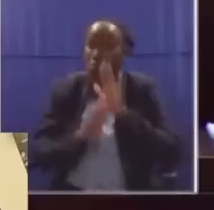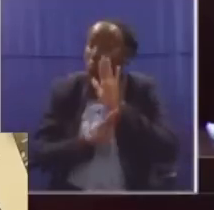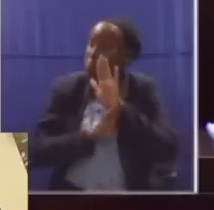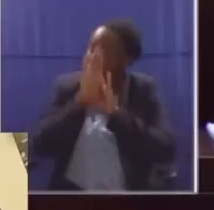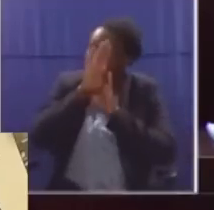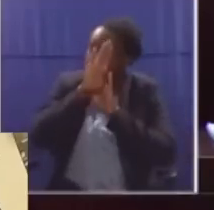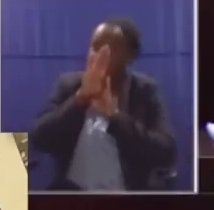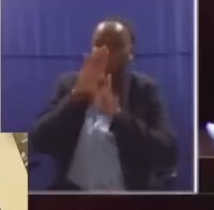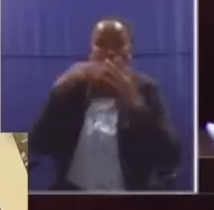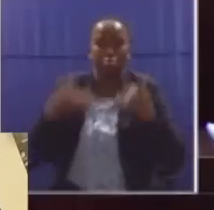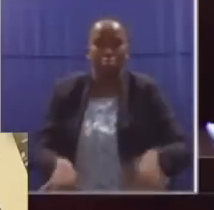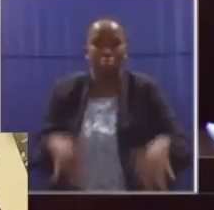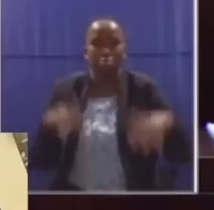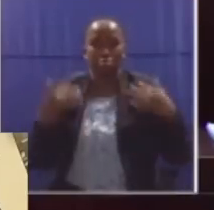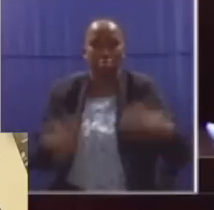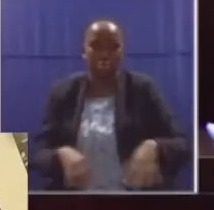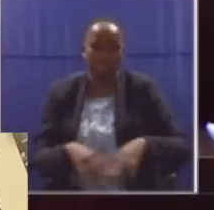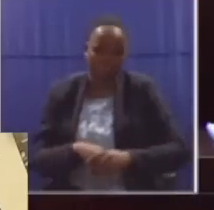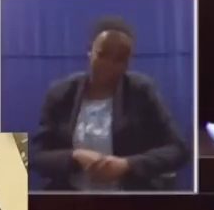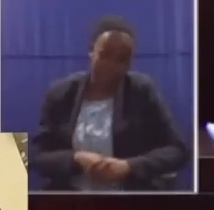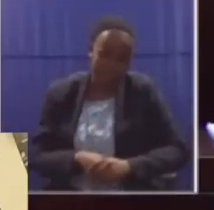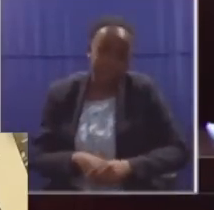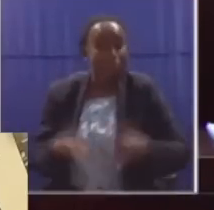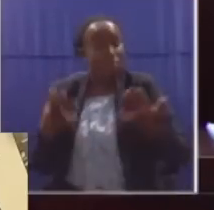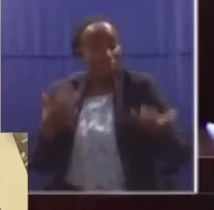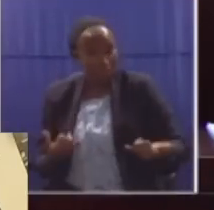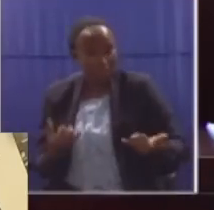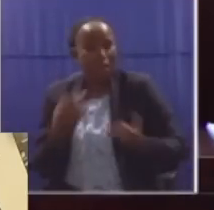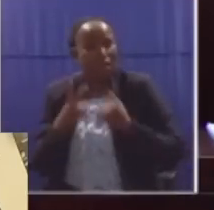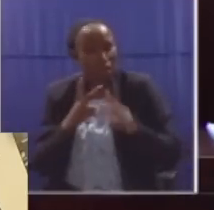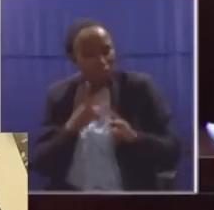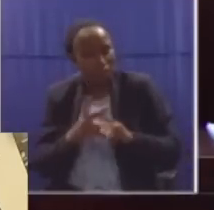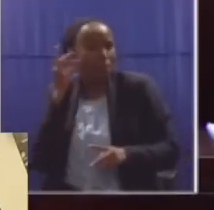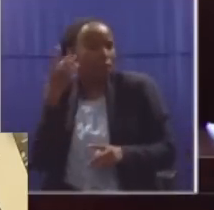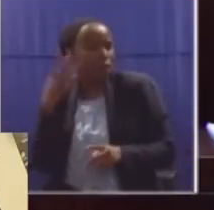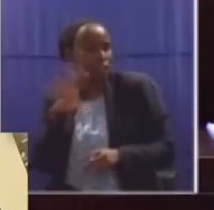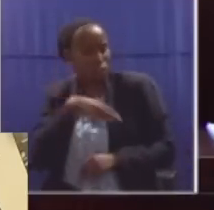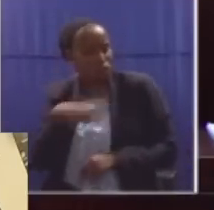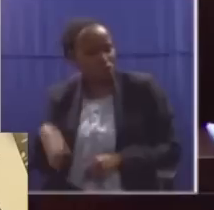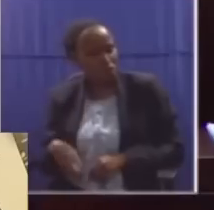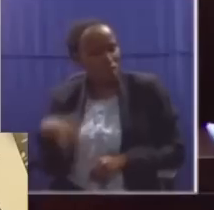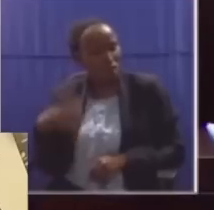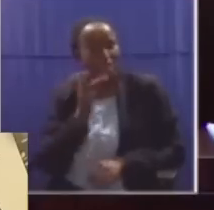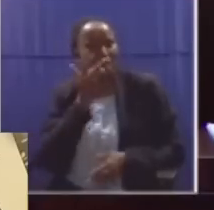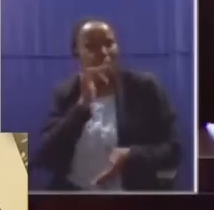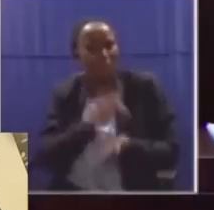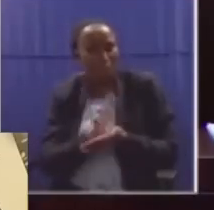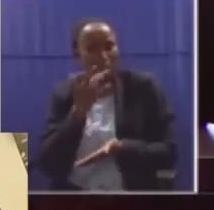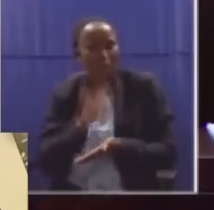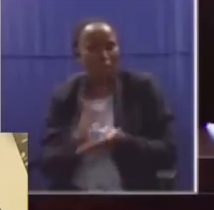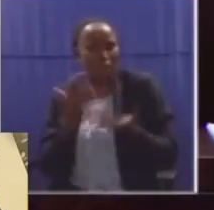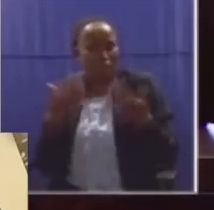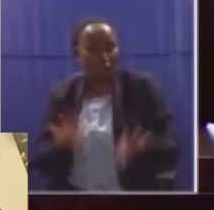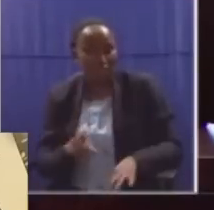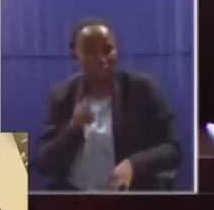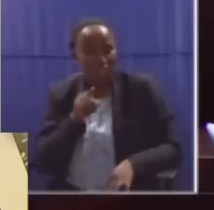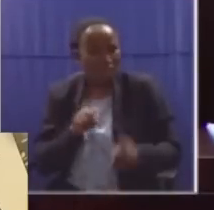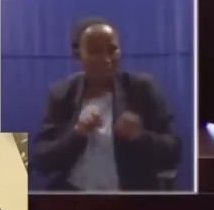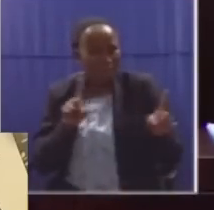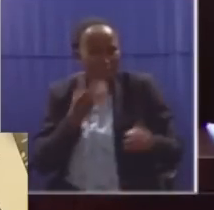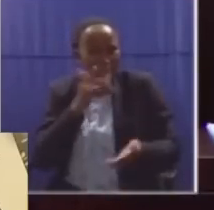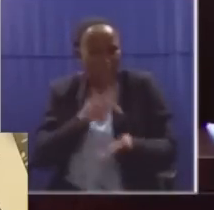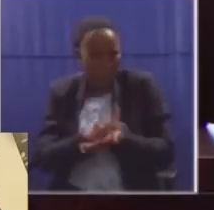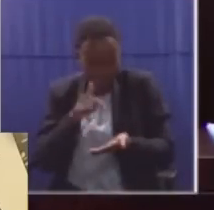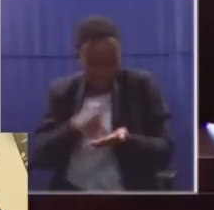conviction rate is dismal. We have repeatedly heard the president promise more boots on the ground, but this too has become a broken